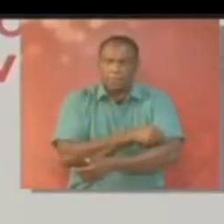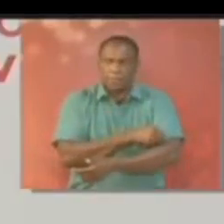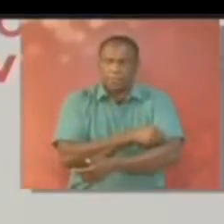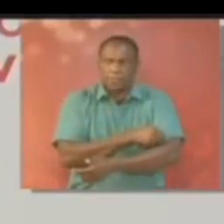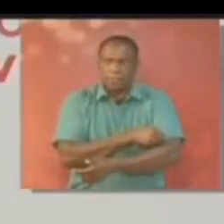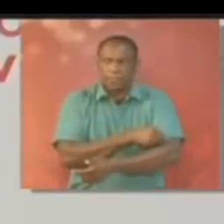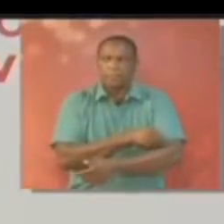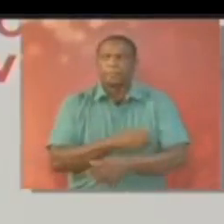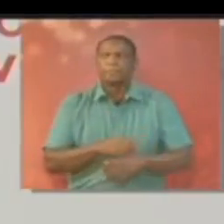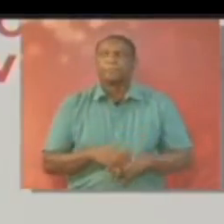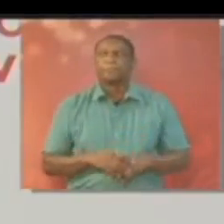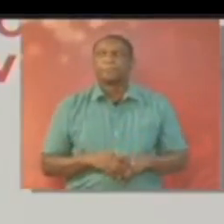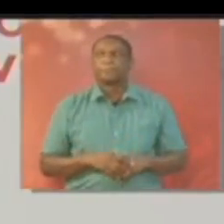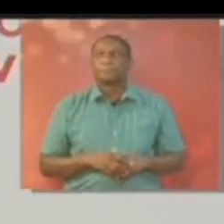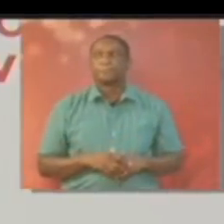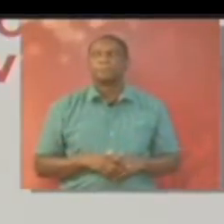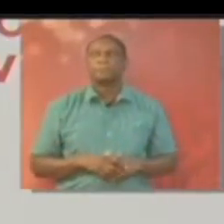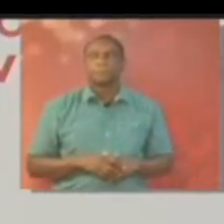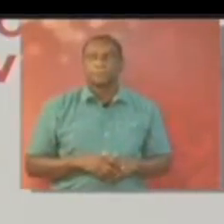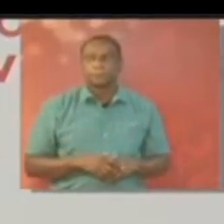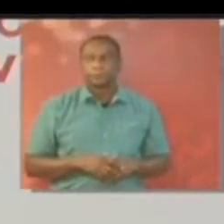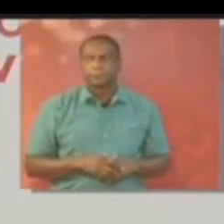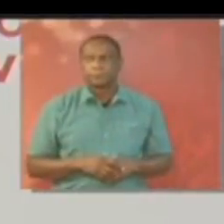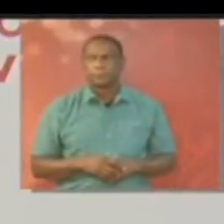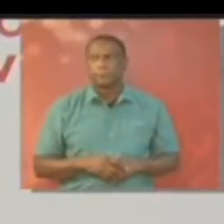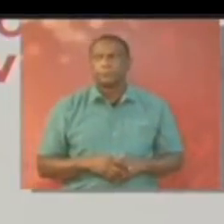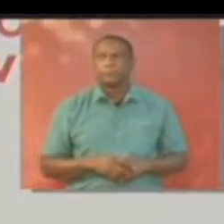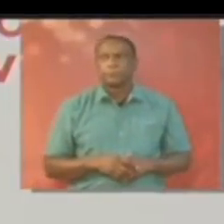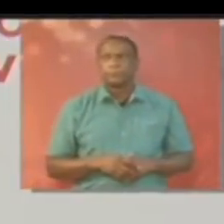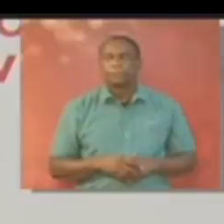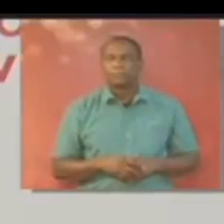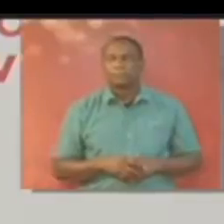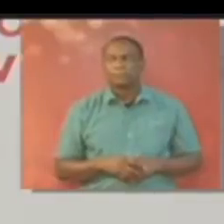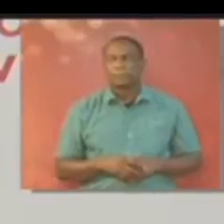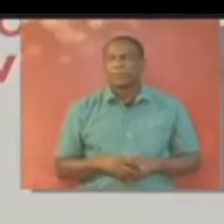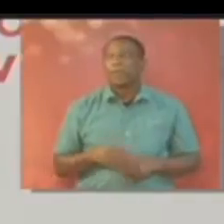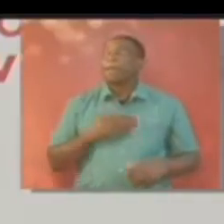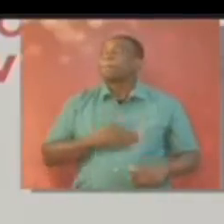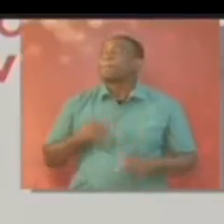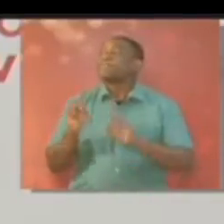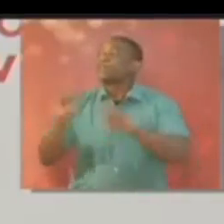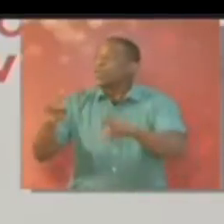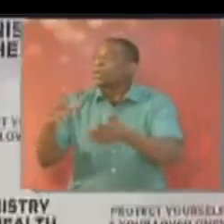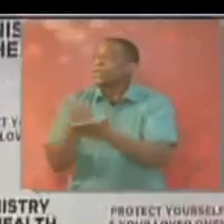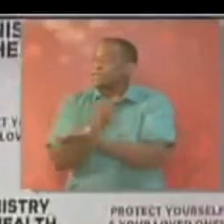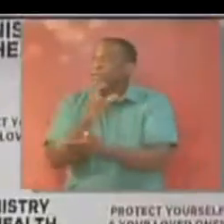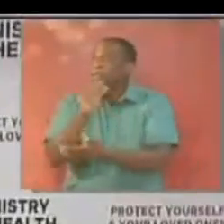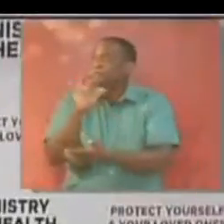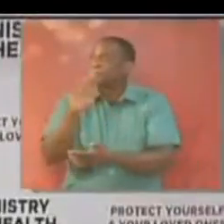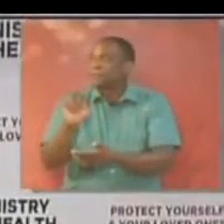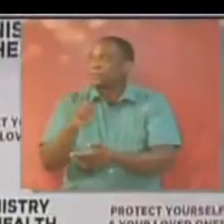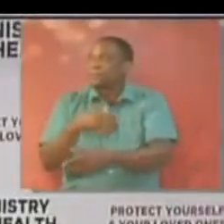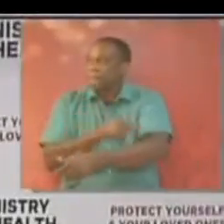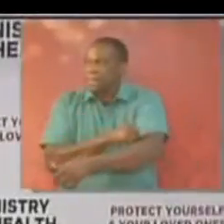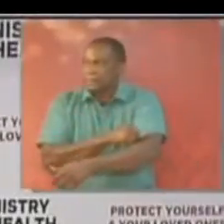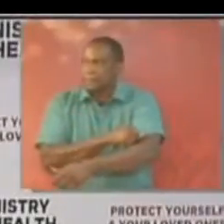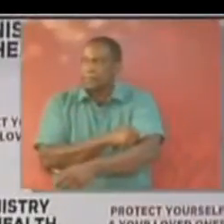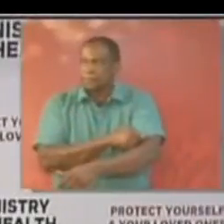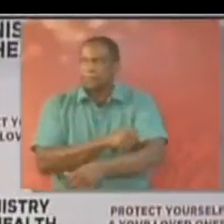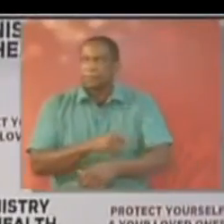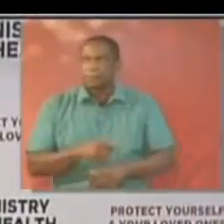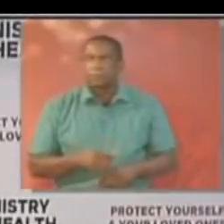clarifies the issue. Prior, please go and get your flu vaccine, which I named after you, the seasonal flu